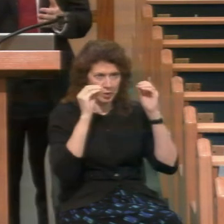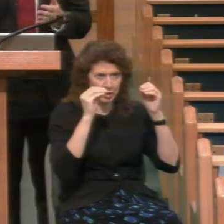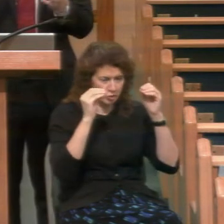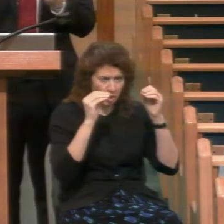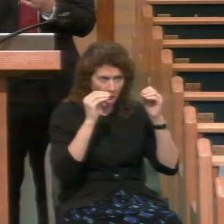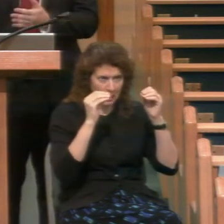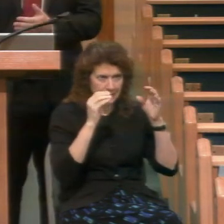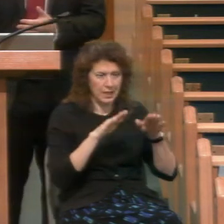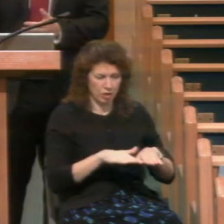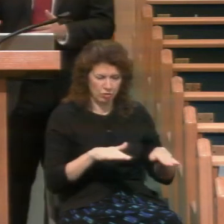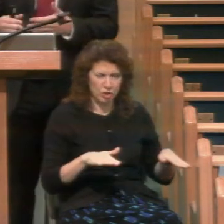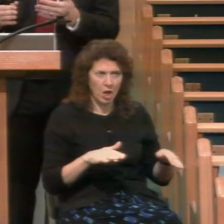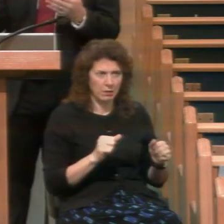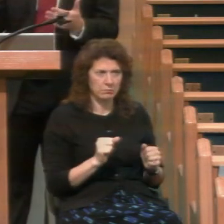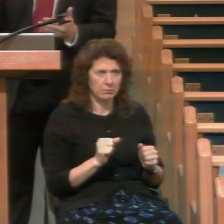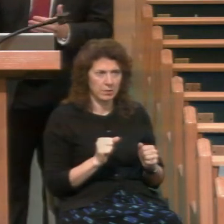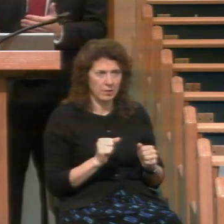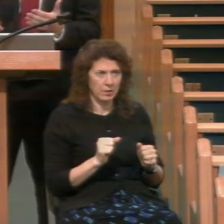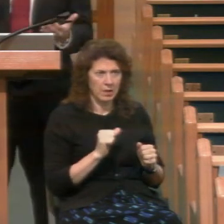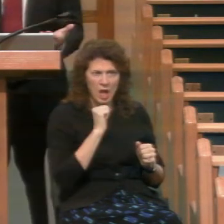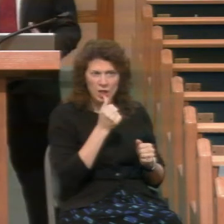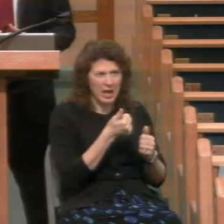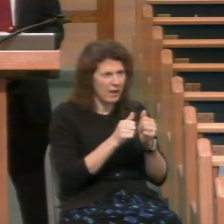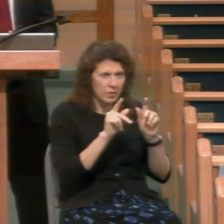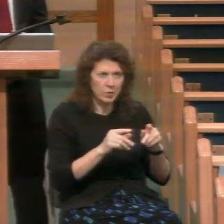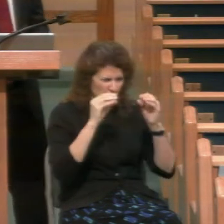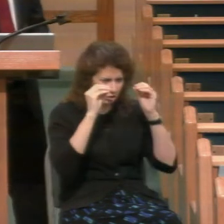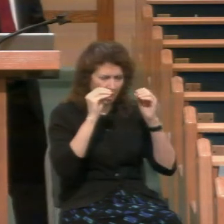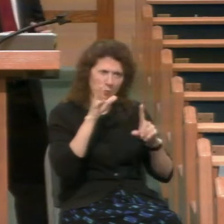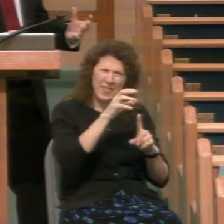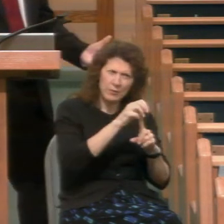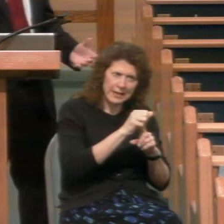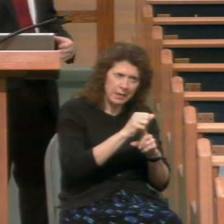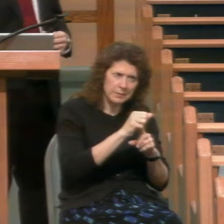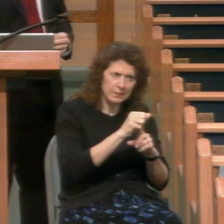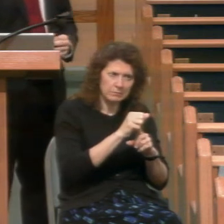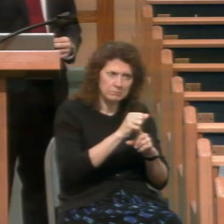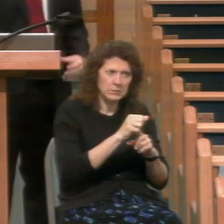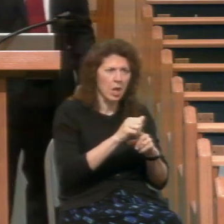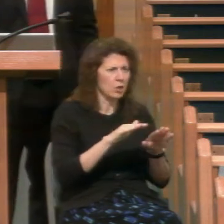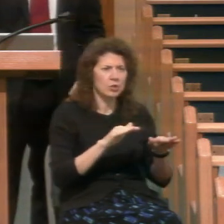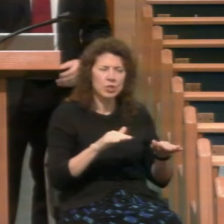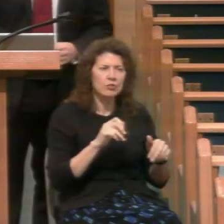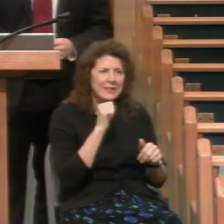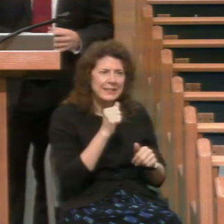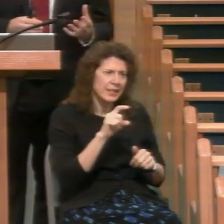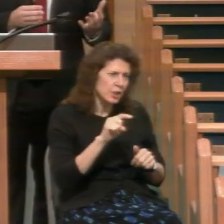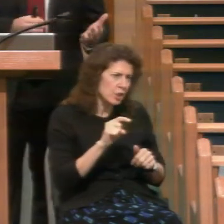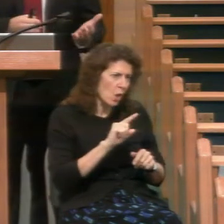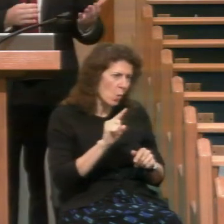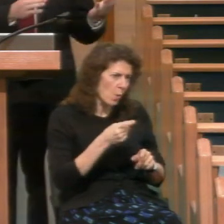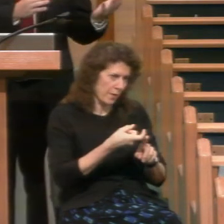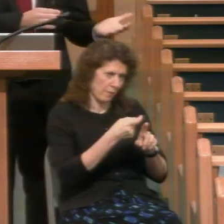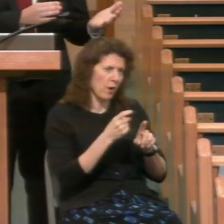in captivity. Not everybody necessarily would have known some of these things, especially some of the children that are coming back. And so it's